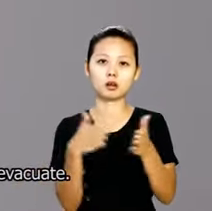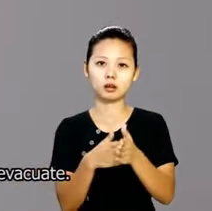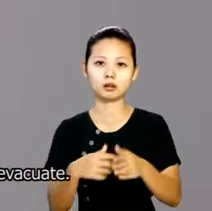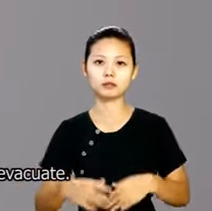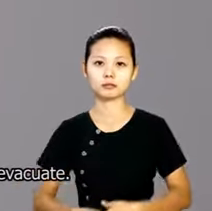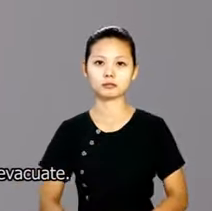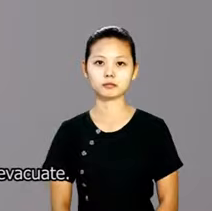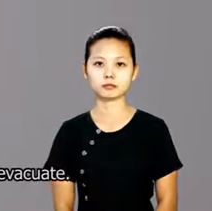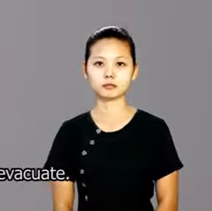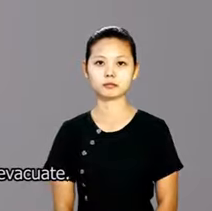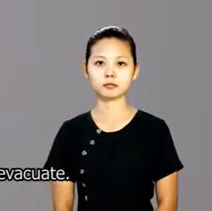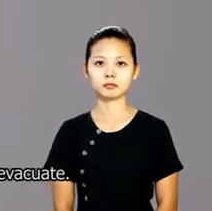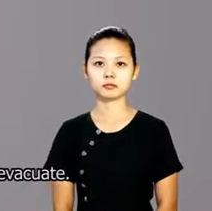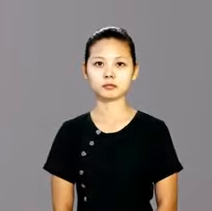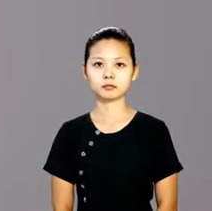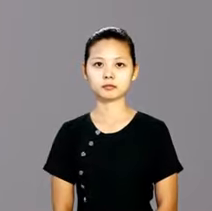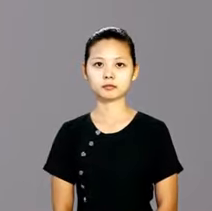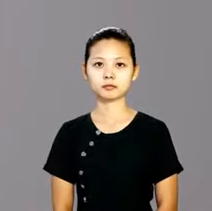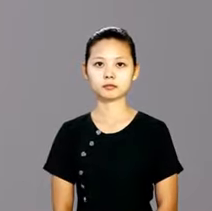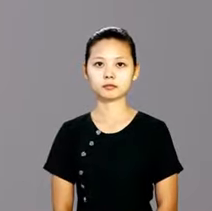is difficult to evacuate.